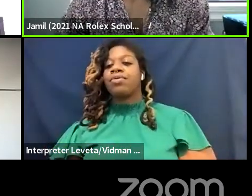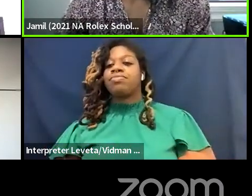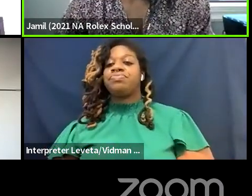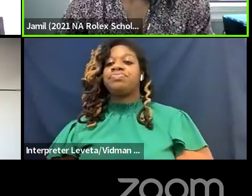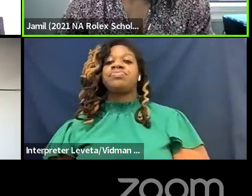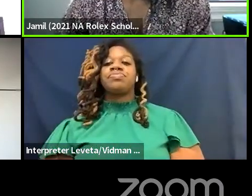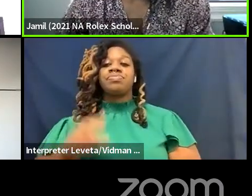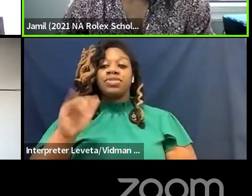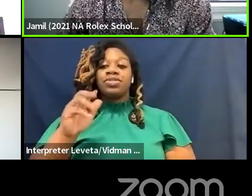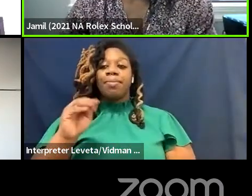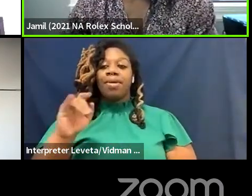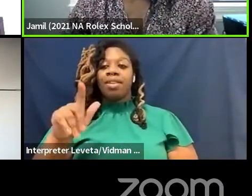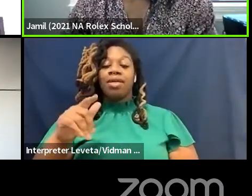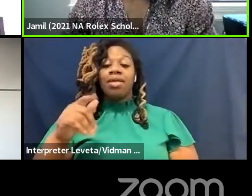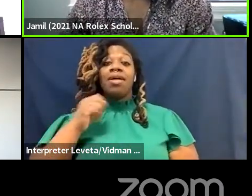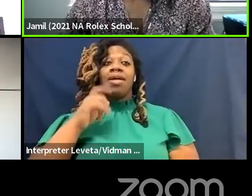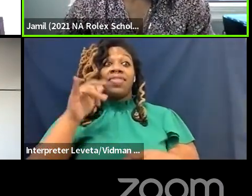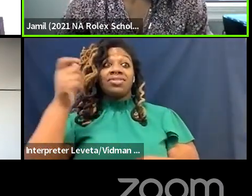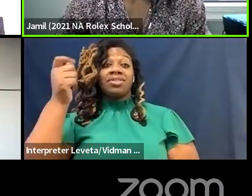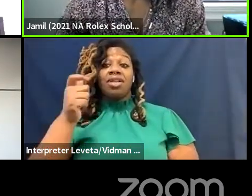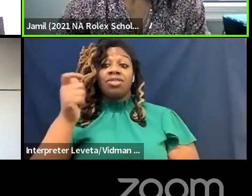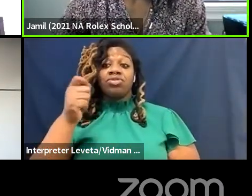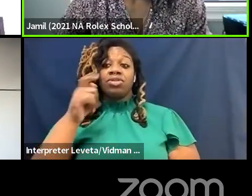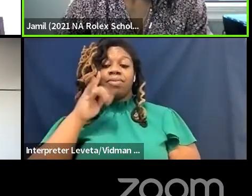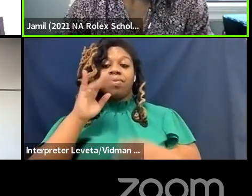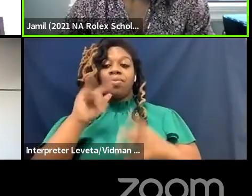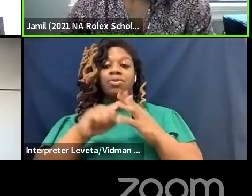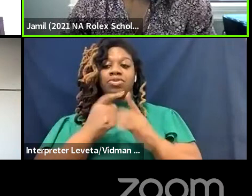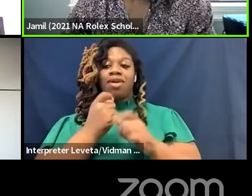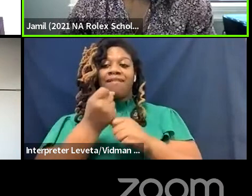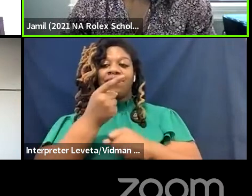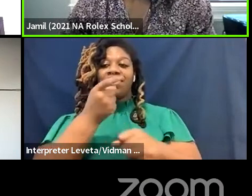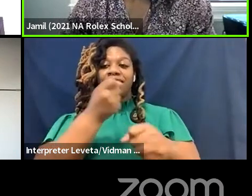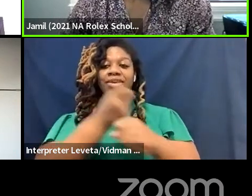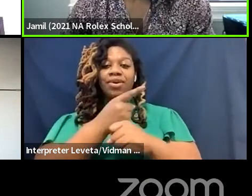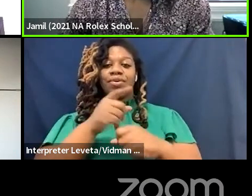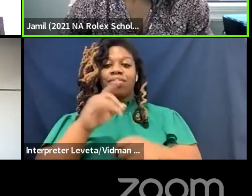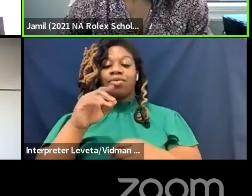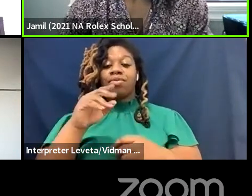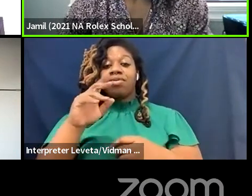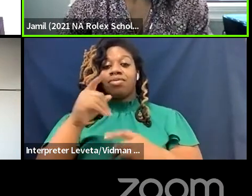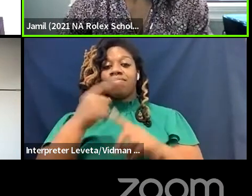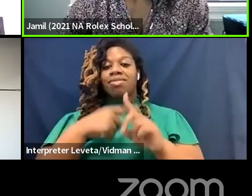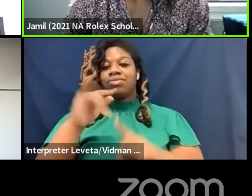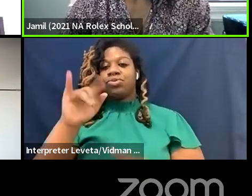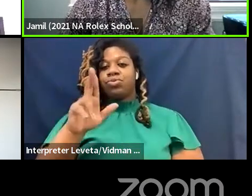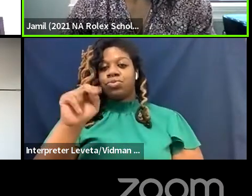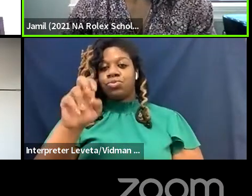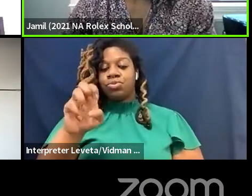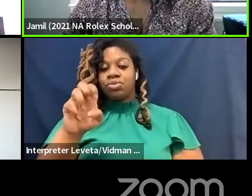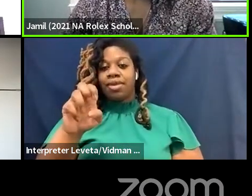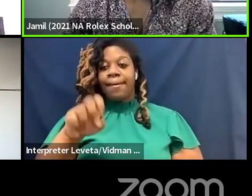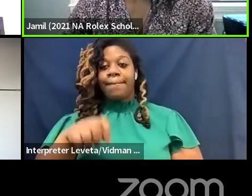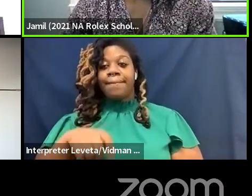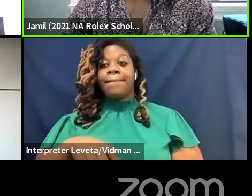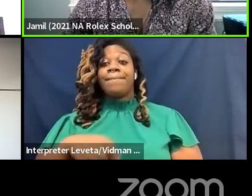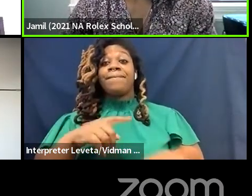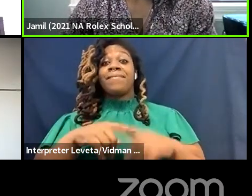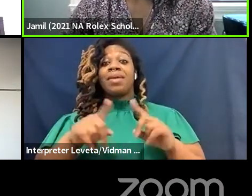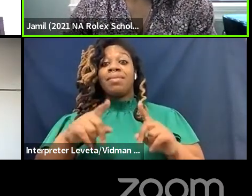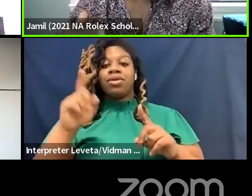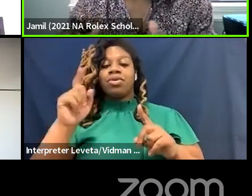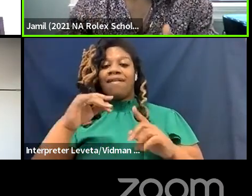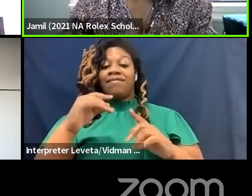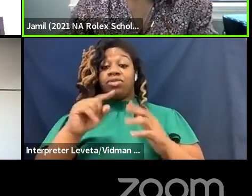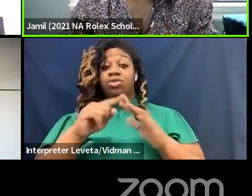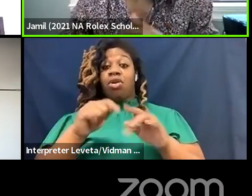So the scholarship starts every year in June. But you need to start applying for